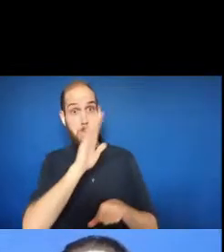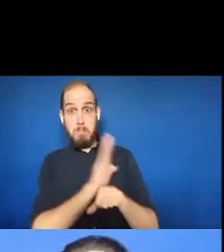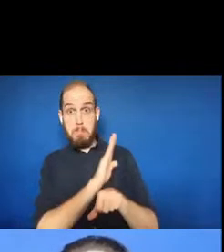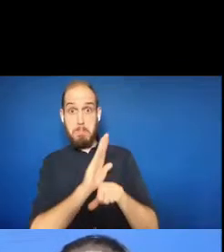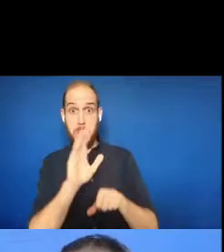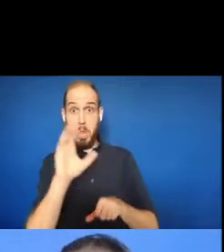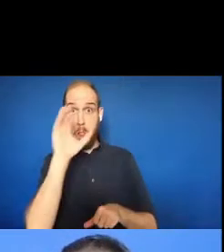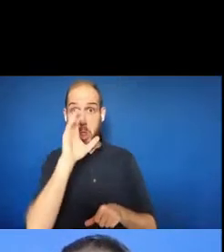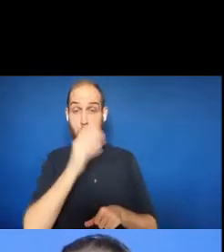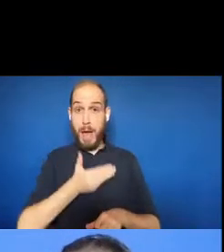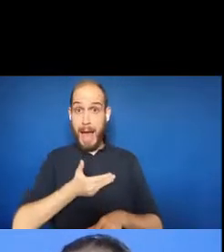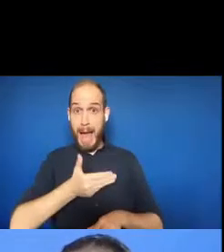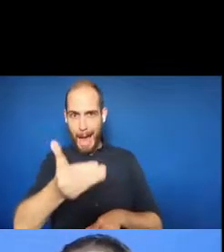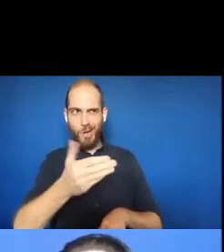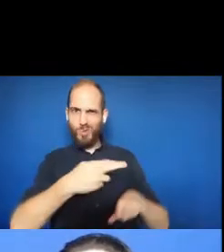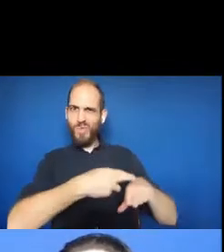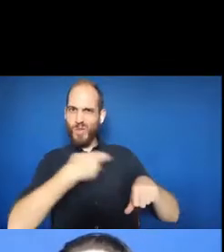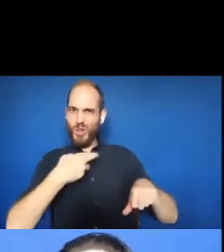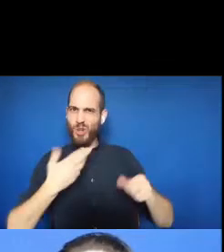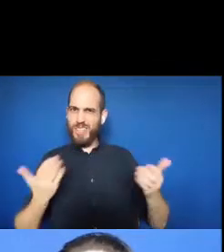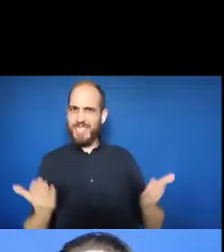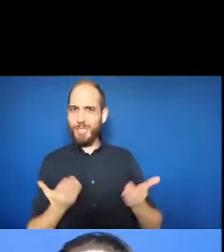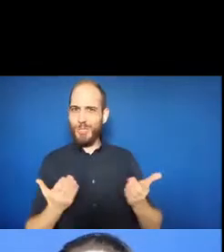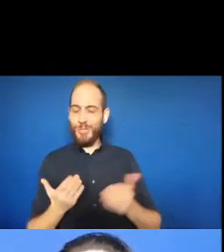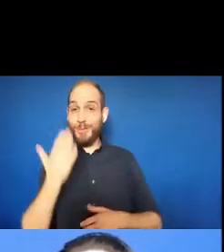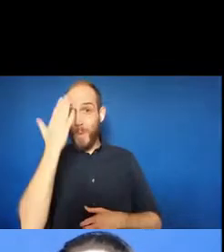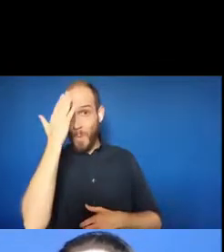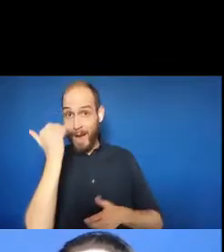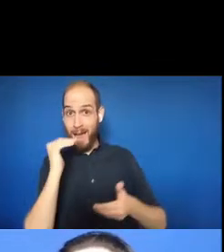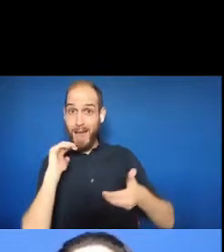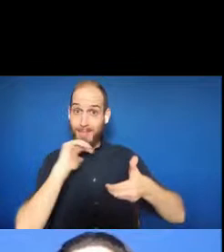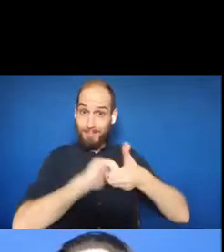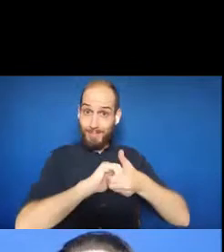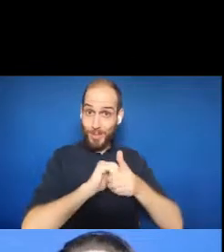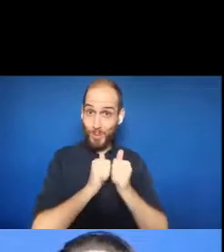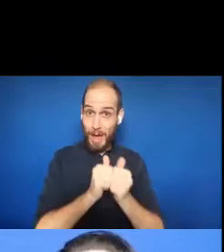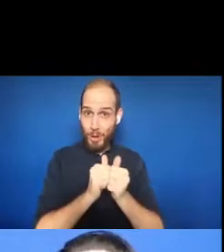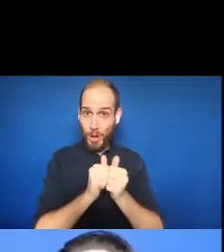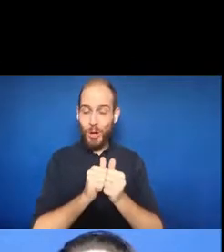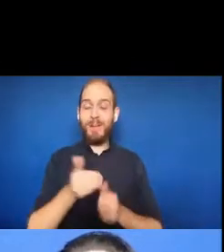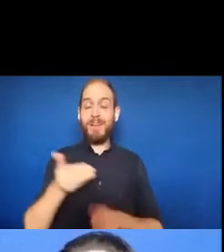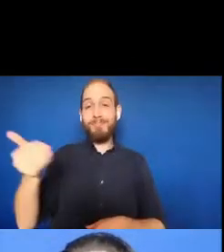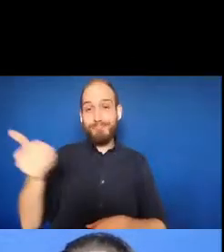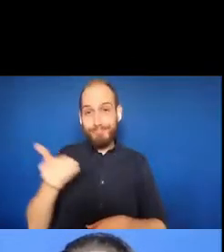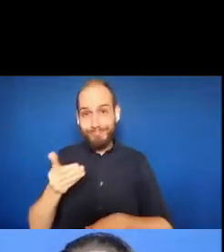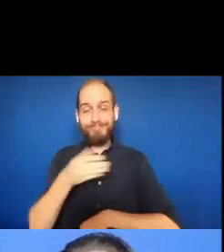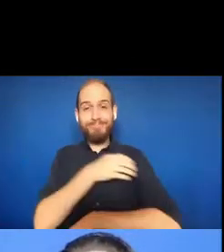because together we can engage, employ, empower.